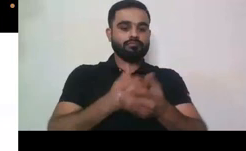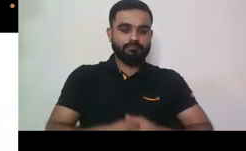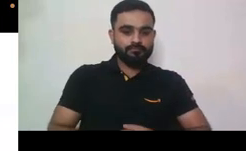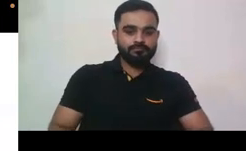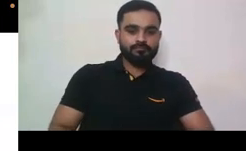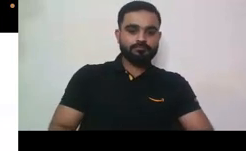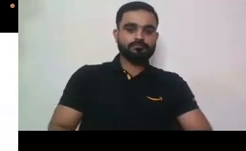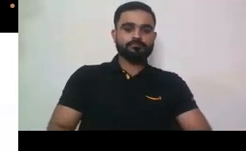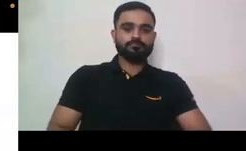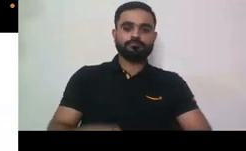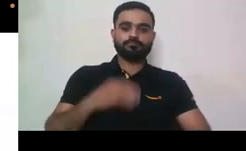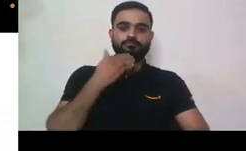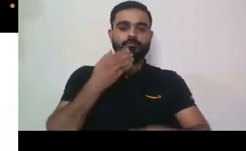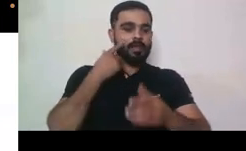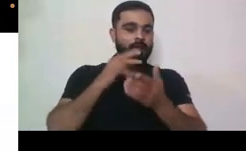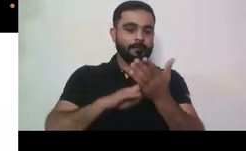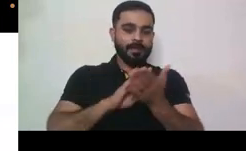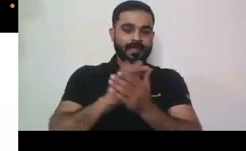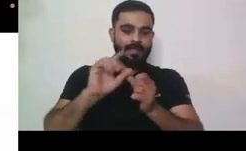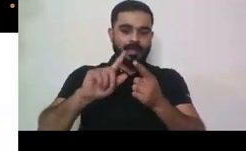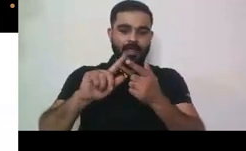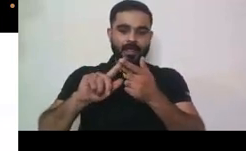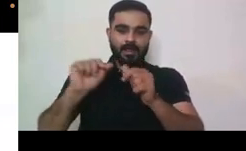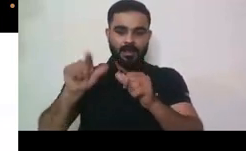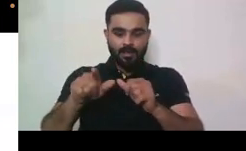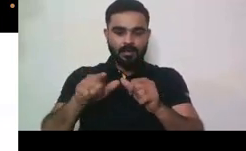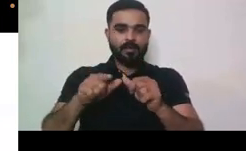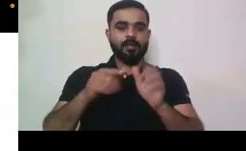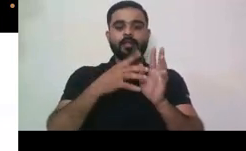Yeah, thank you, Mitchell ma'am, for posting the link.